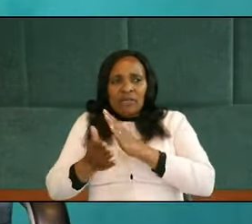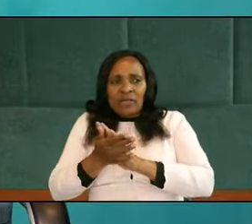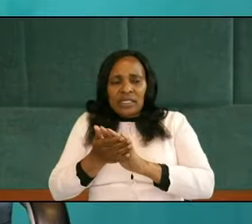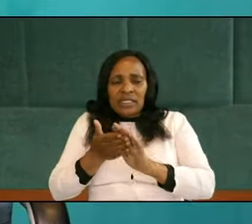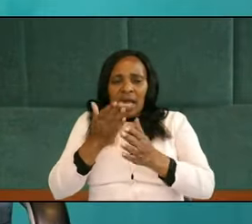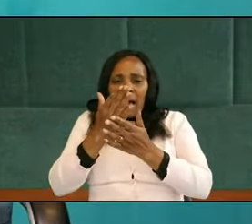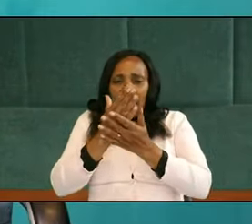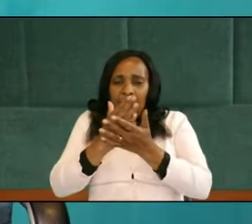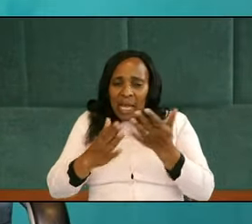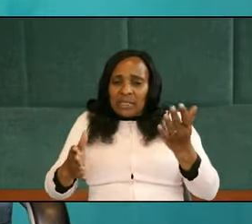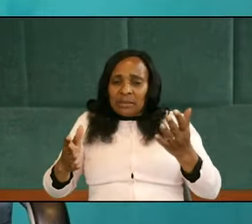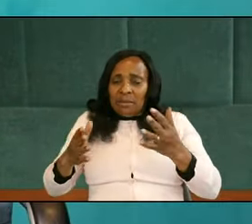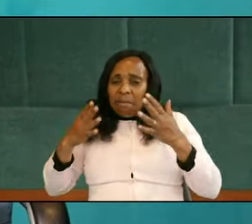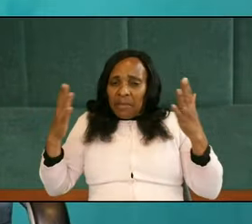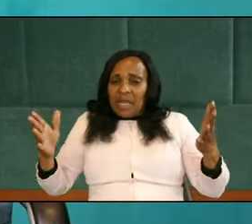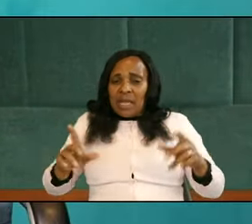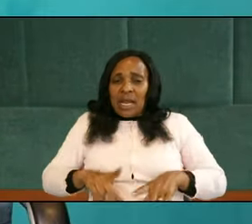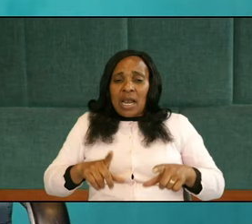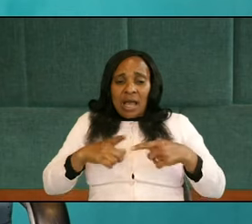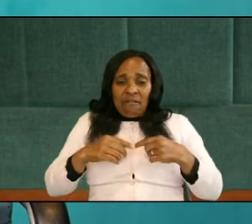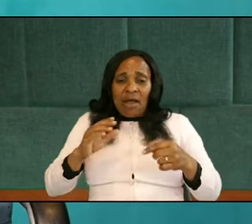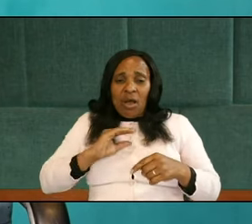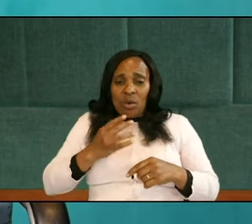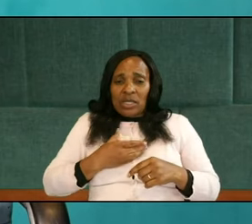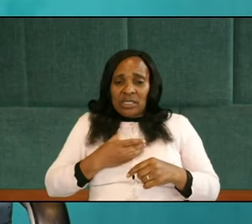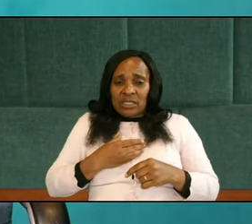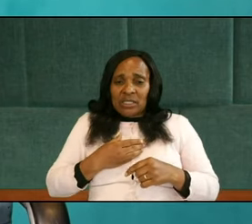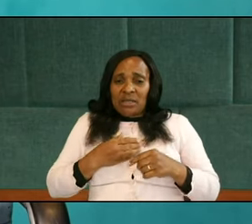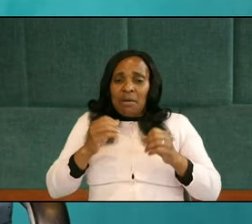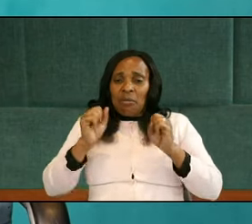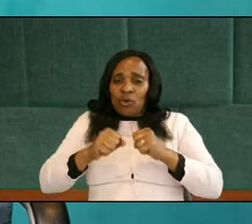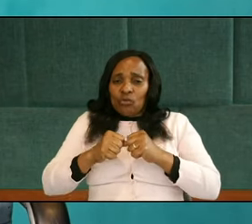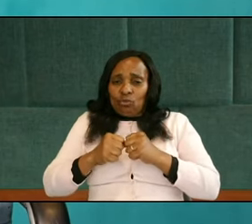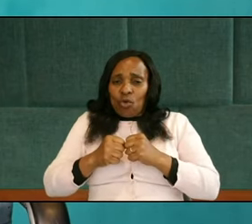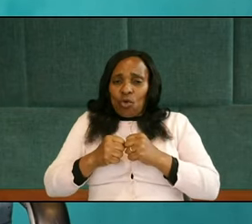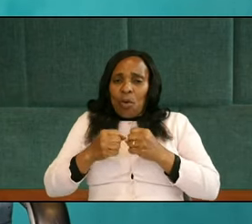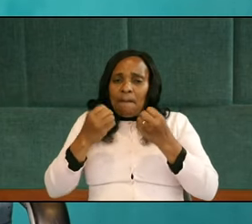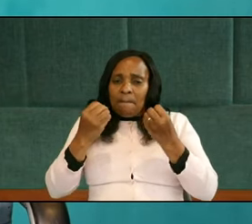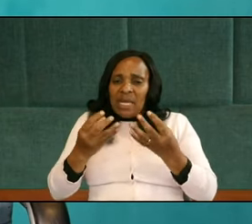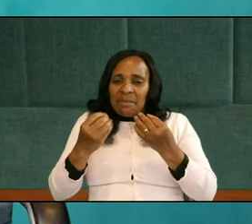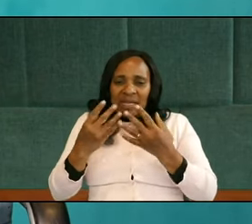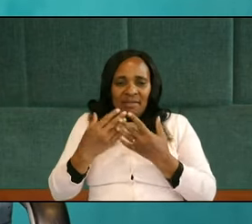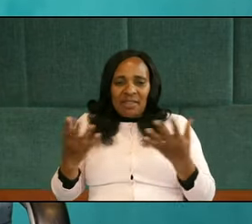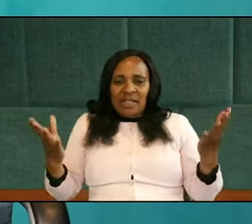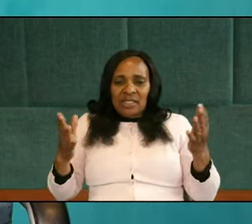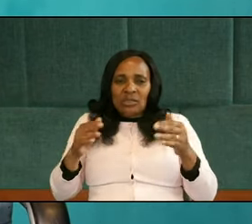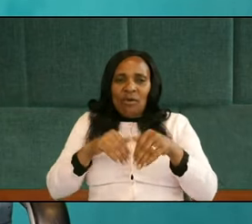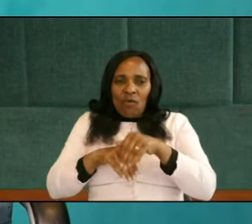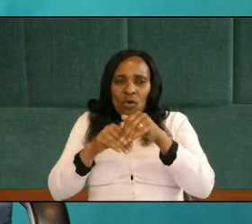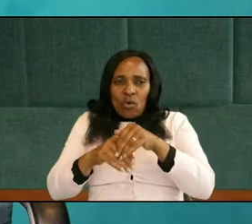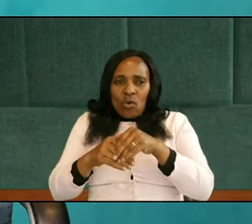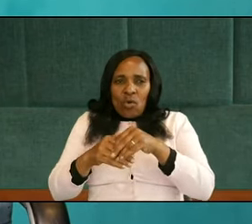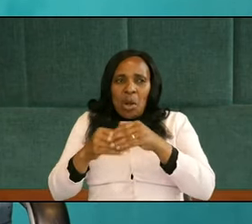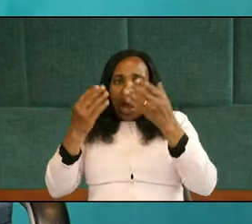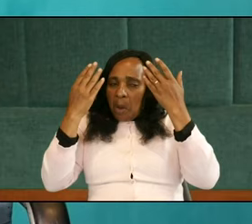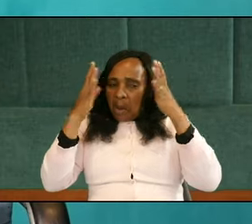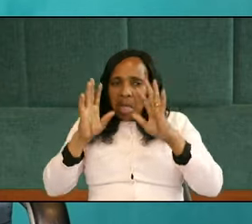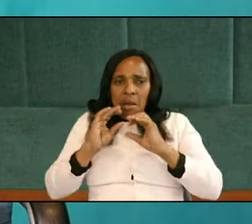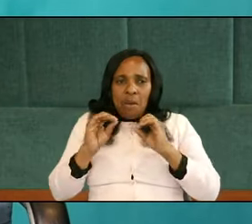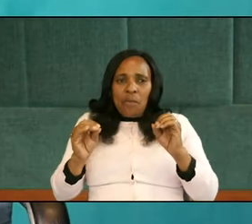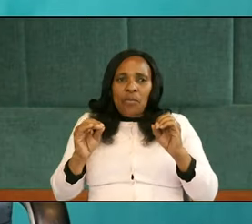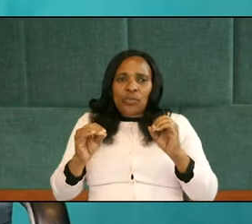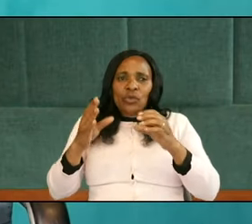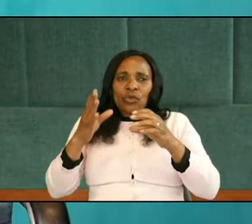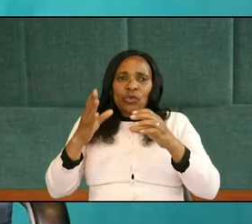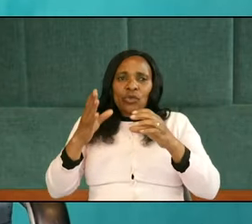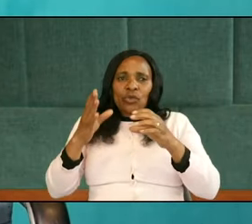part of our lives. Considering the fact that we've been pardoned from so many things that we probably don't even know about, we should